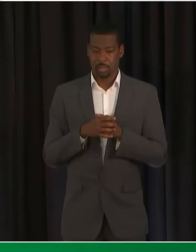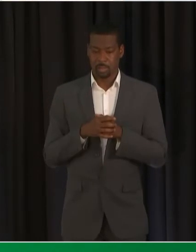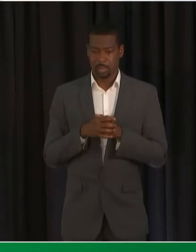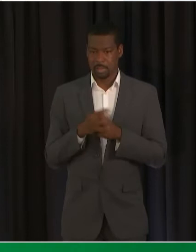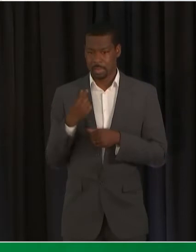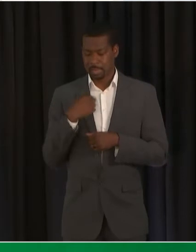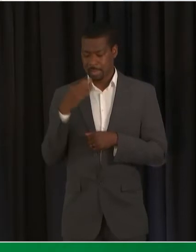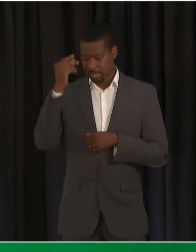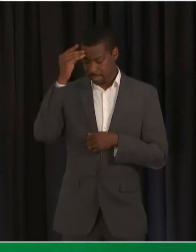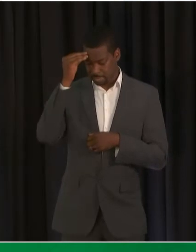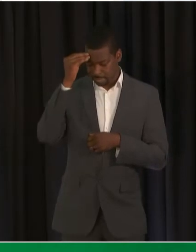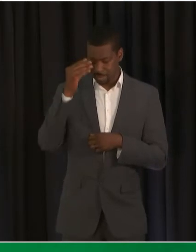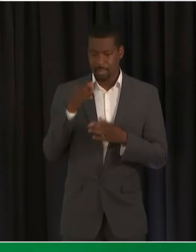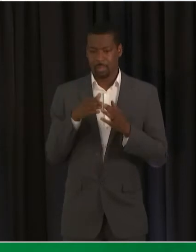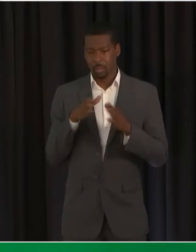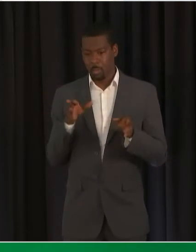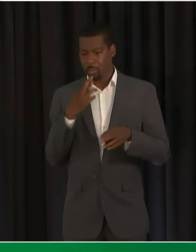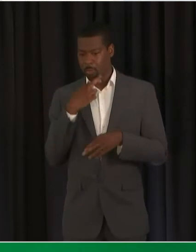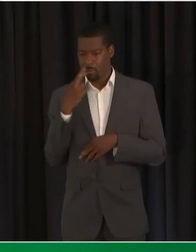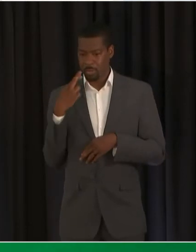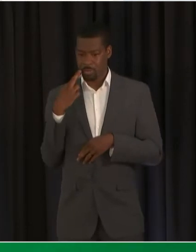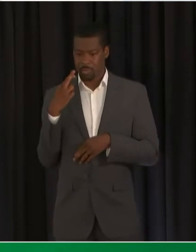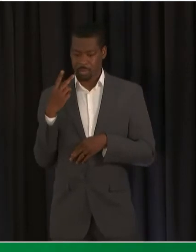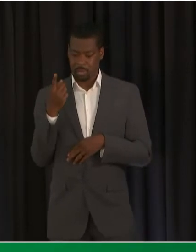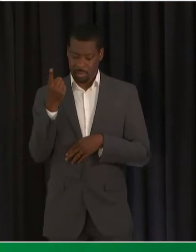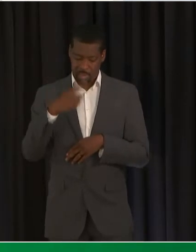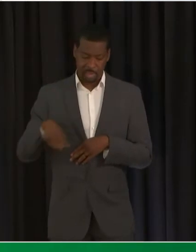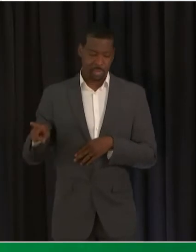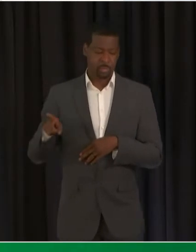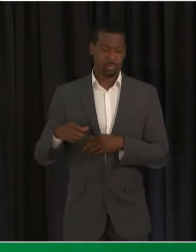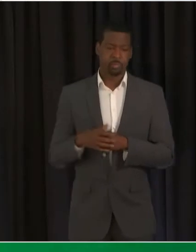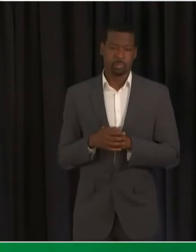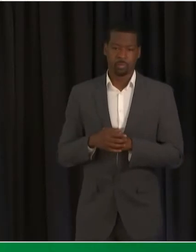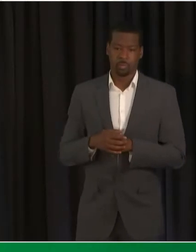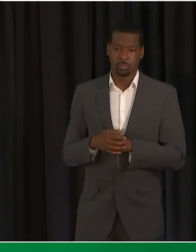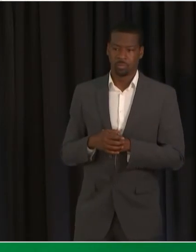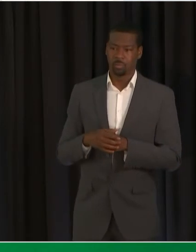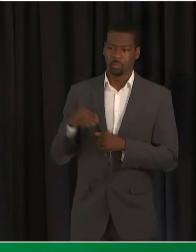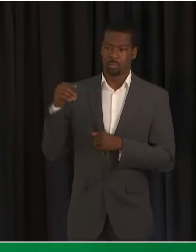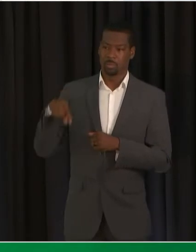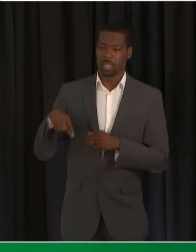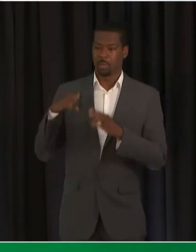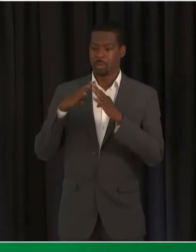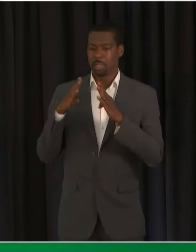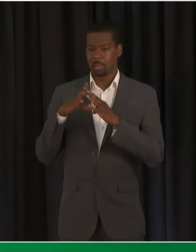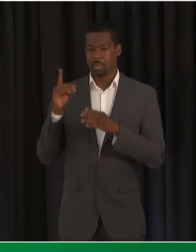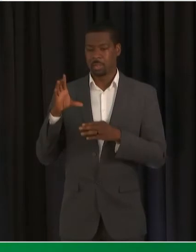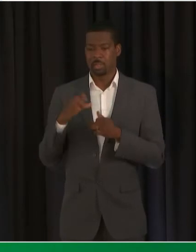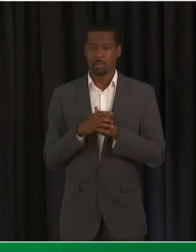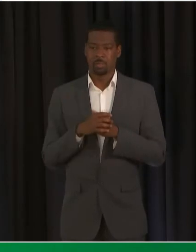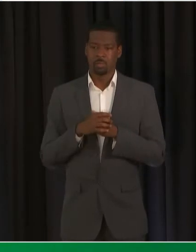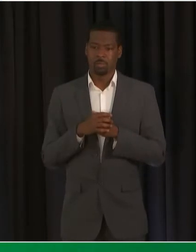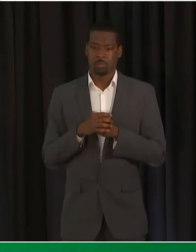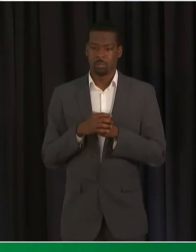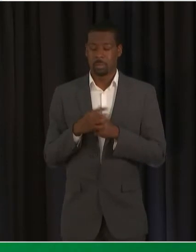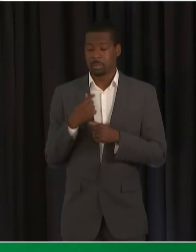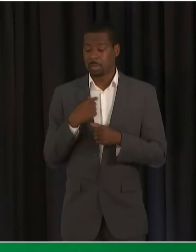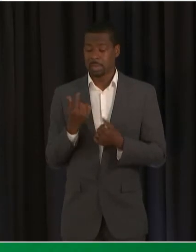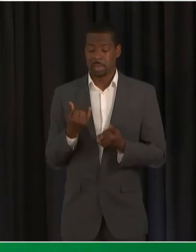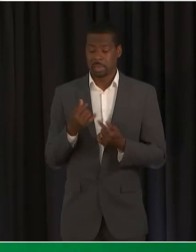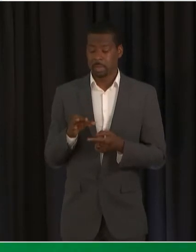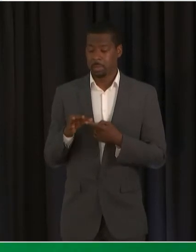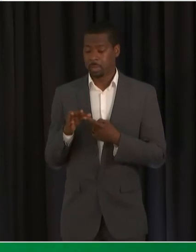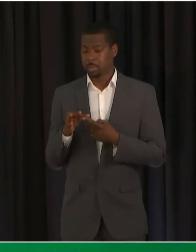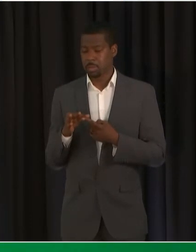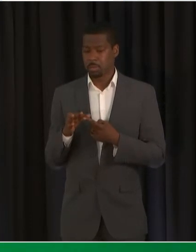I sometimes question why, to open up a restaurant next week in the downtown area. I'm in a unique